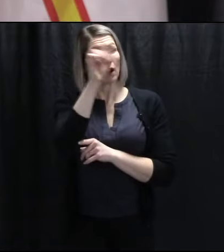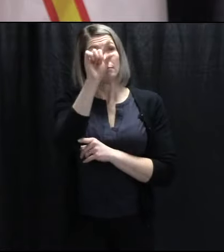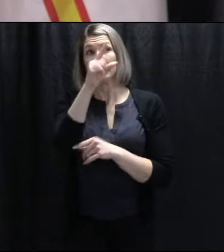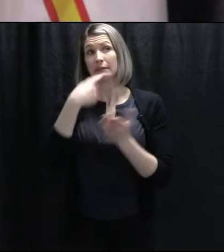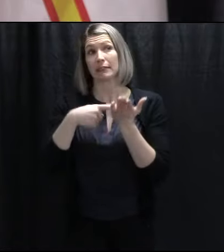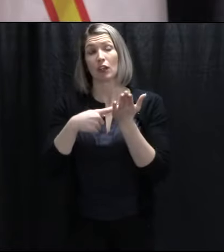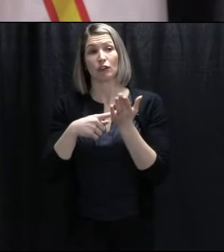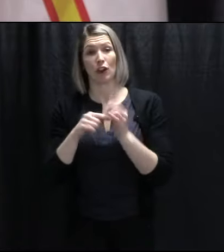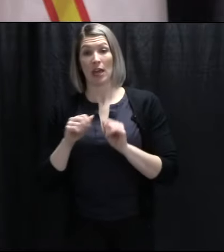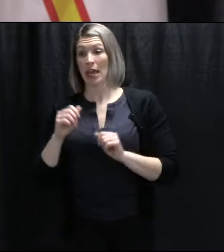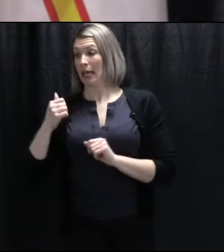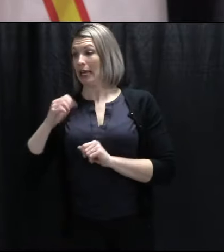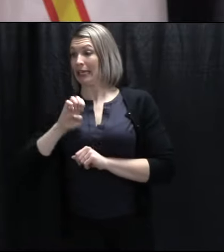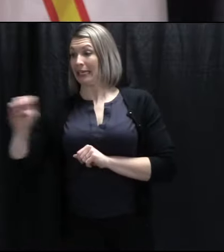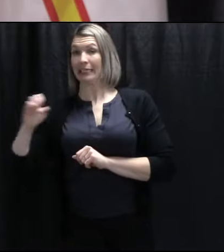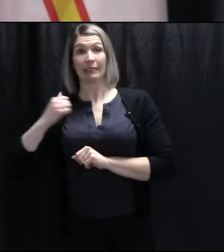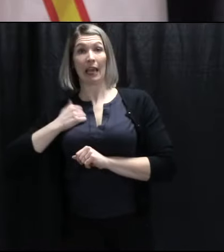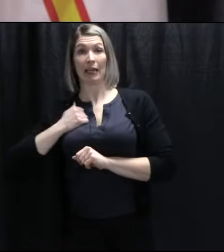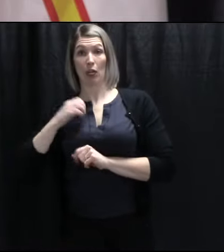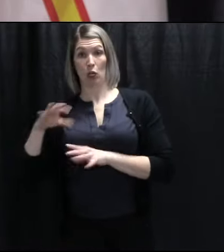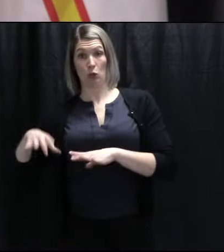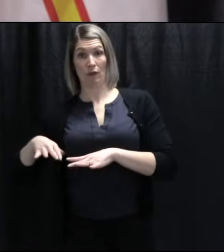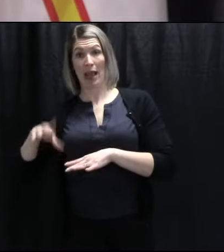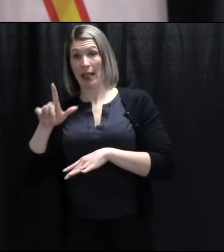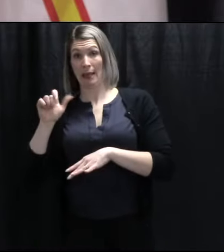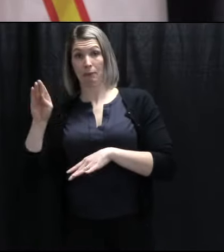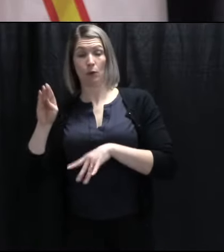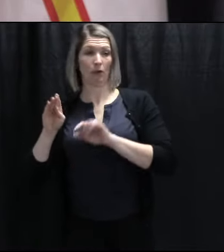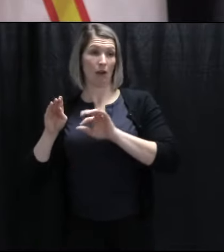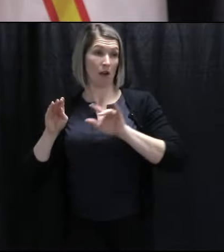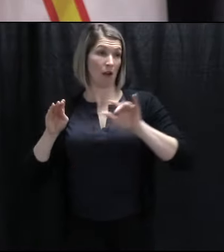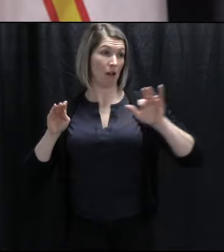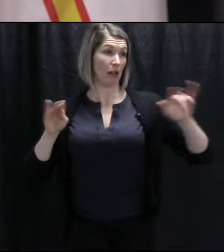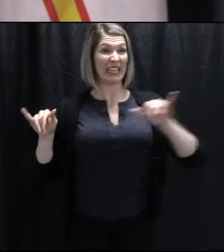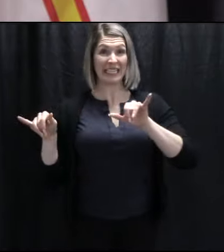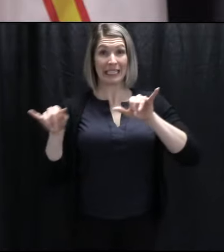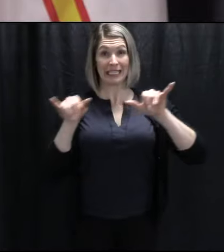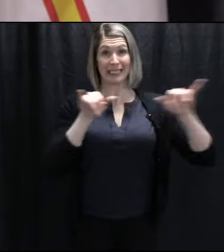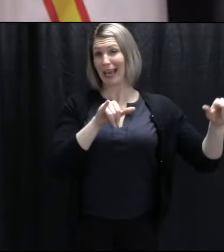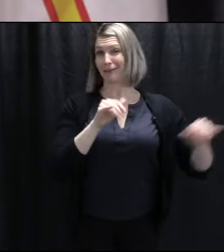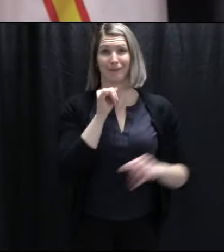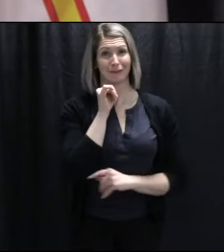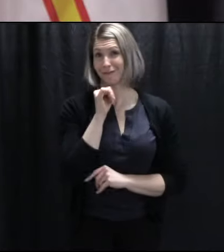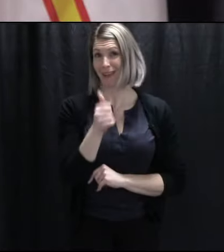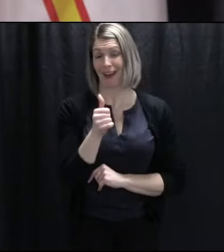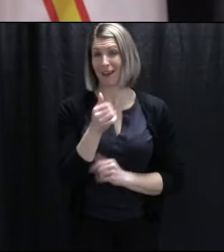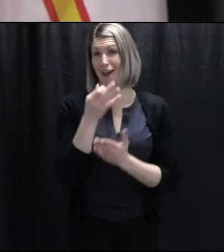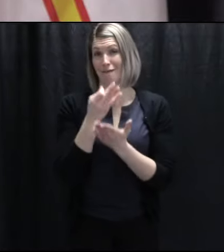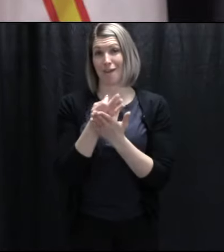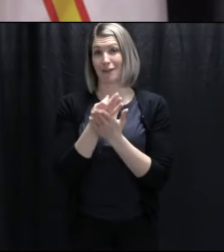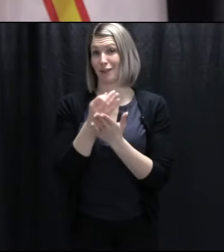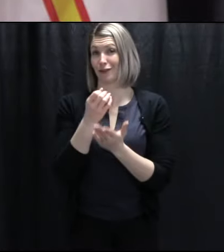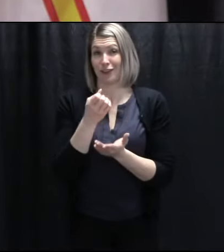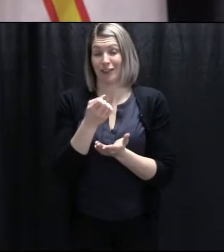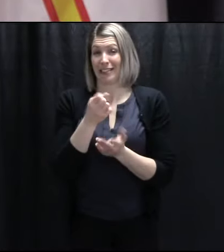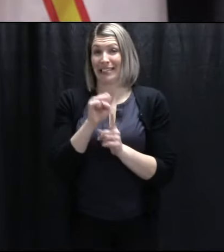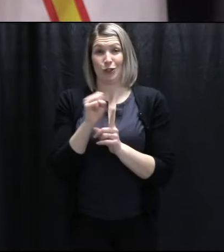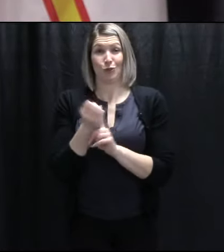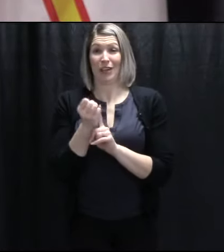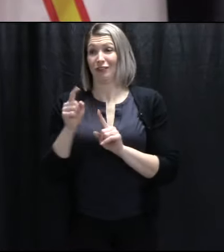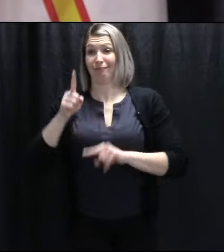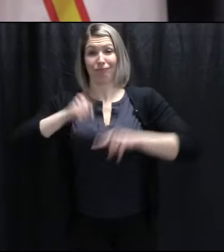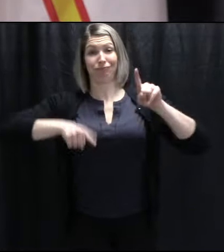similar financial capacity to respond in this situation. They've heard that, from me directly. They've heard it from our Minister of